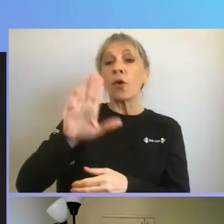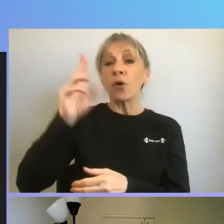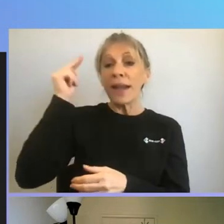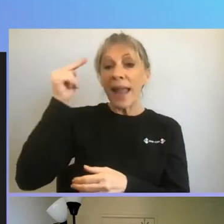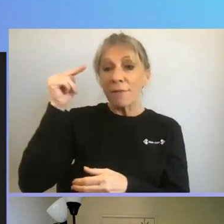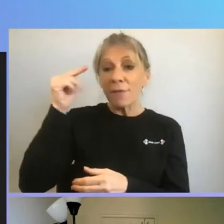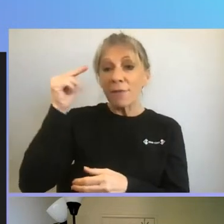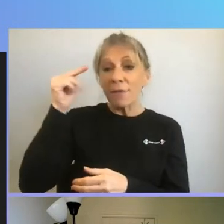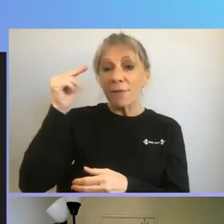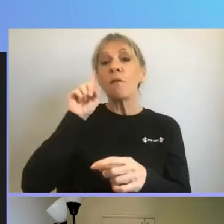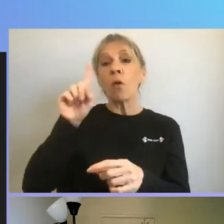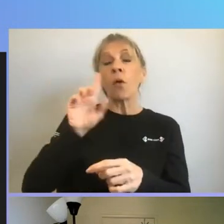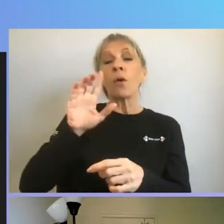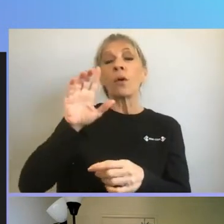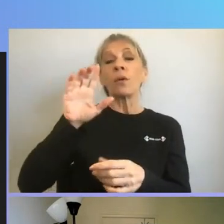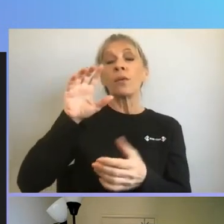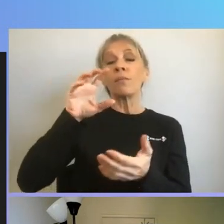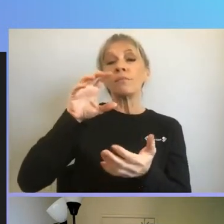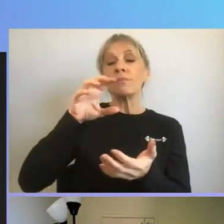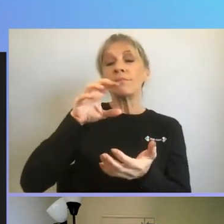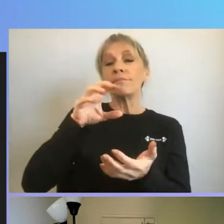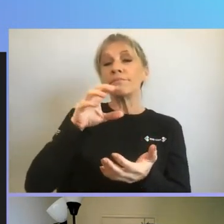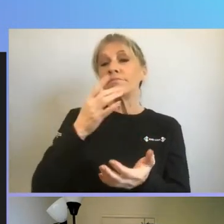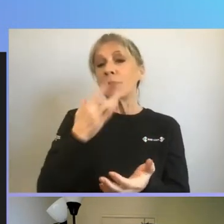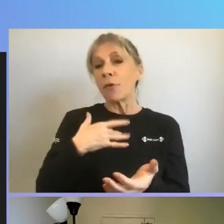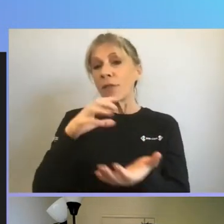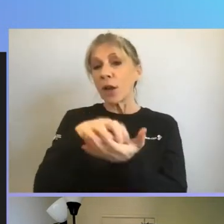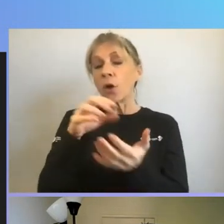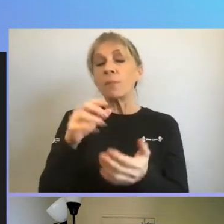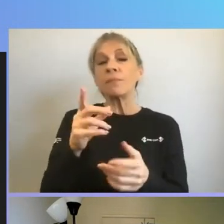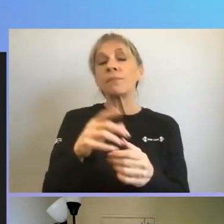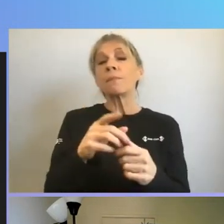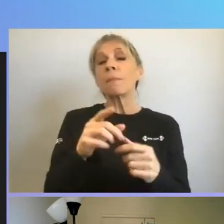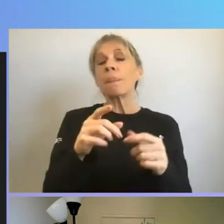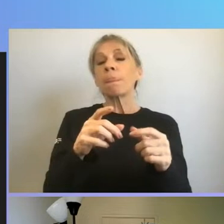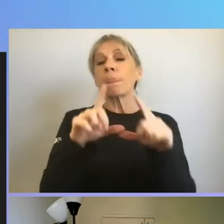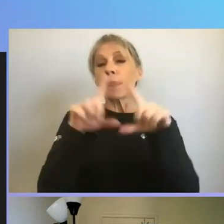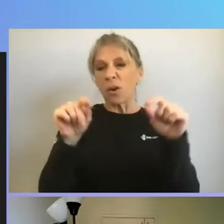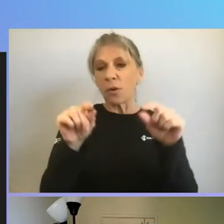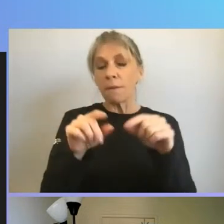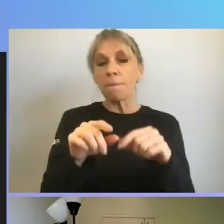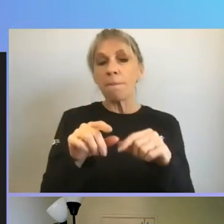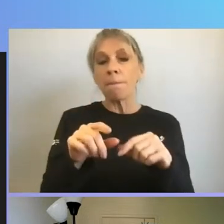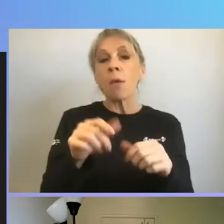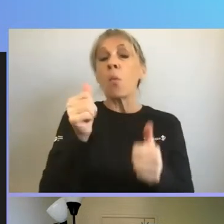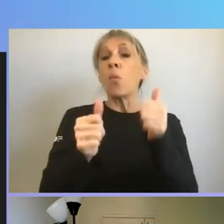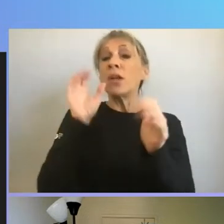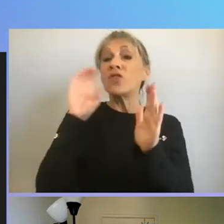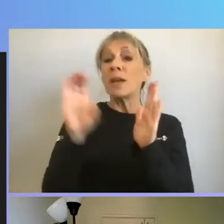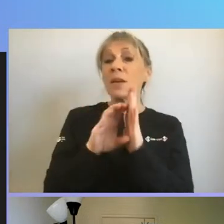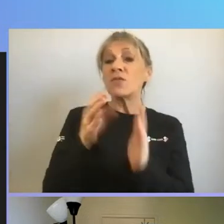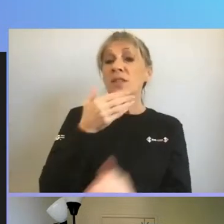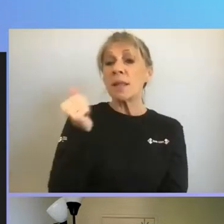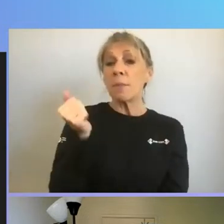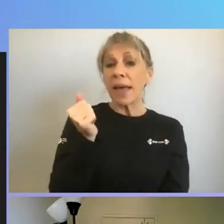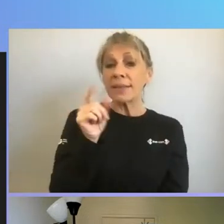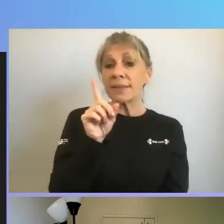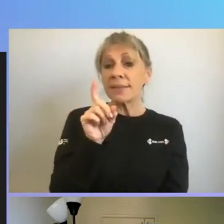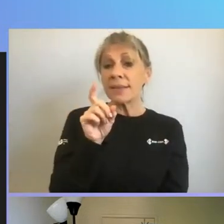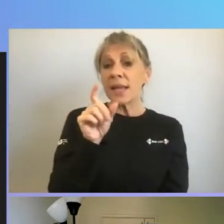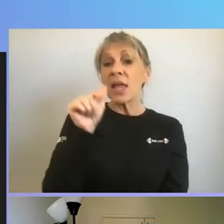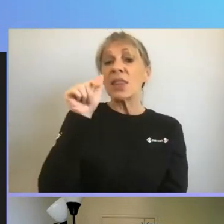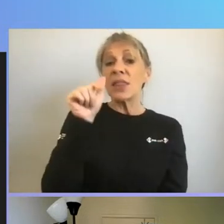birthday card. We have this question, which image is the best? This is an important